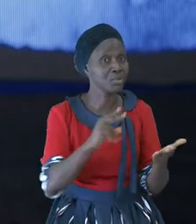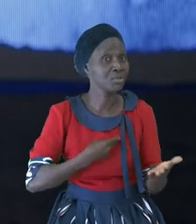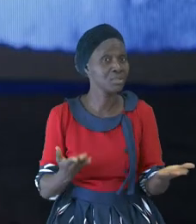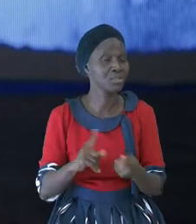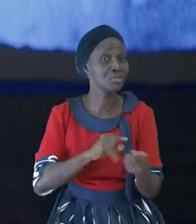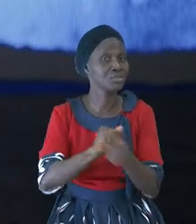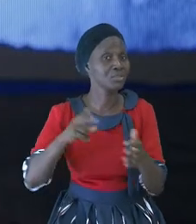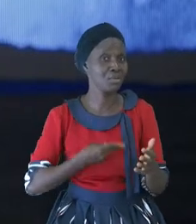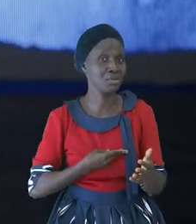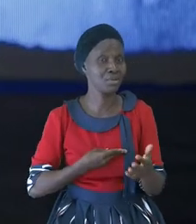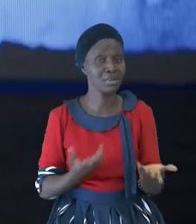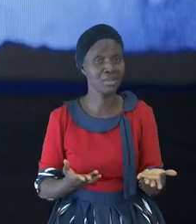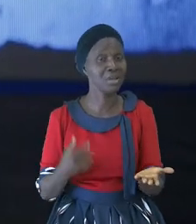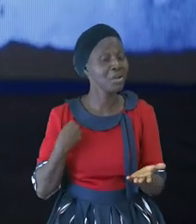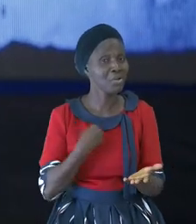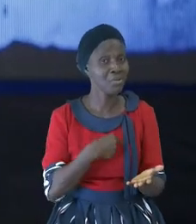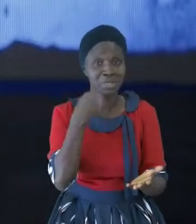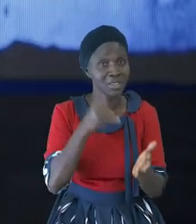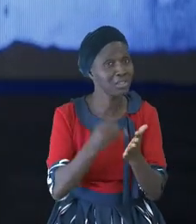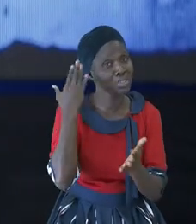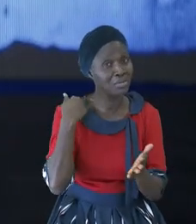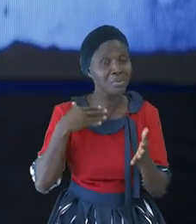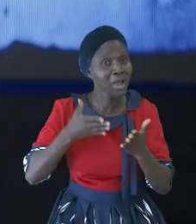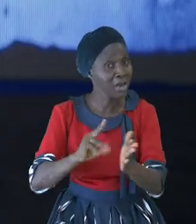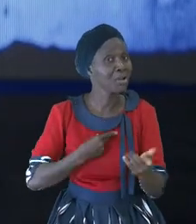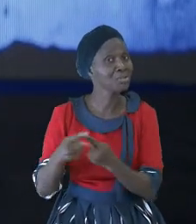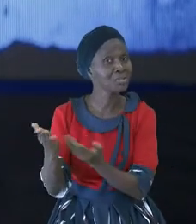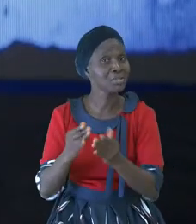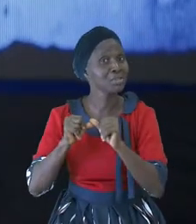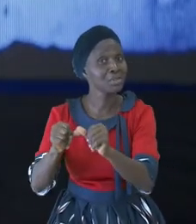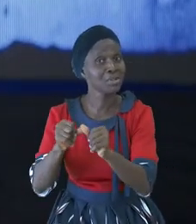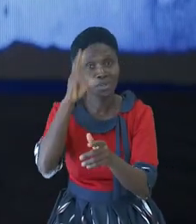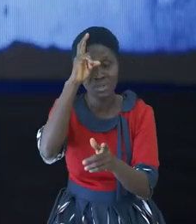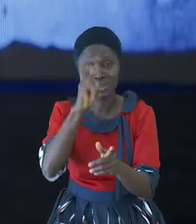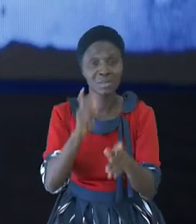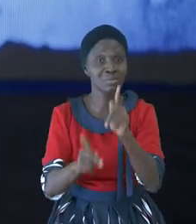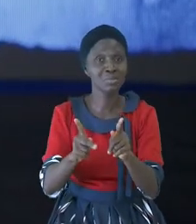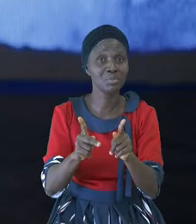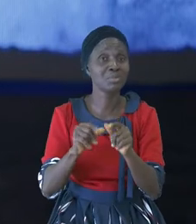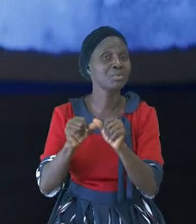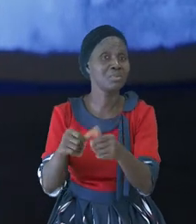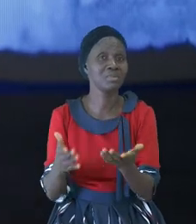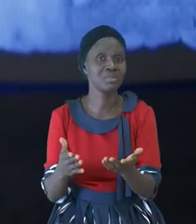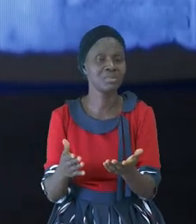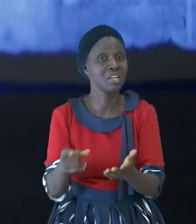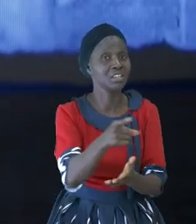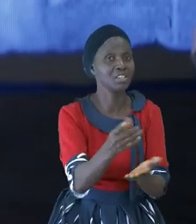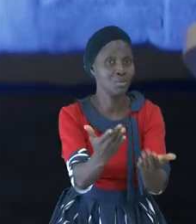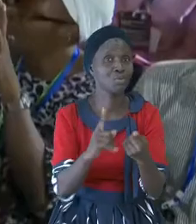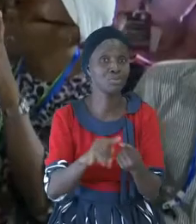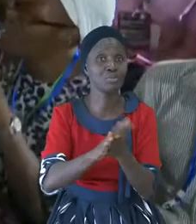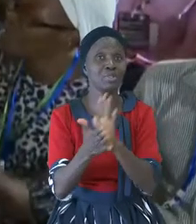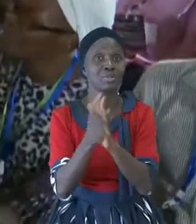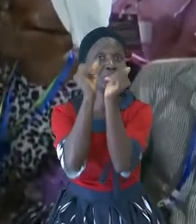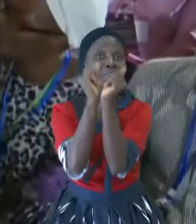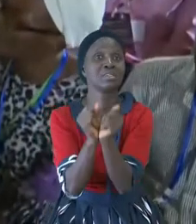we're saying. Let's serve the Egyptians. They wanted to be slaves again. You'll never be slaves again in your life.